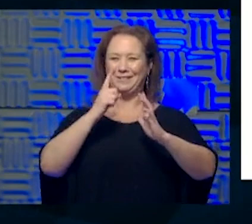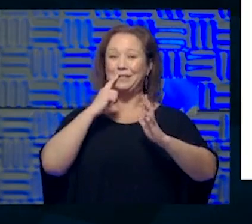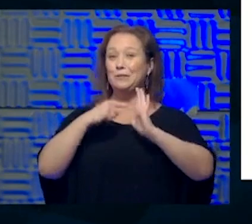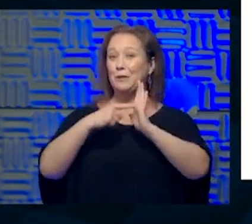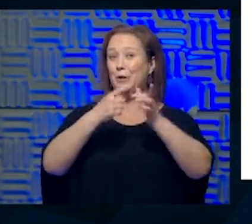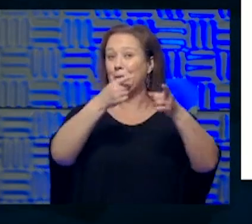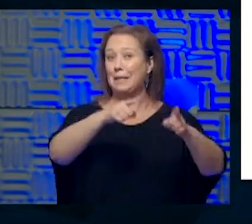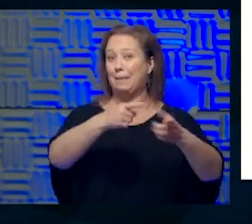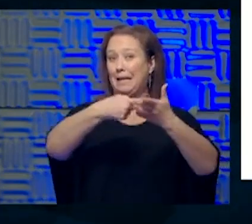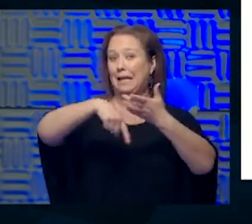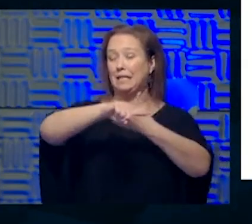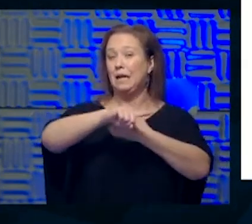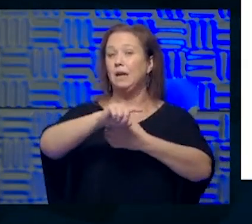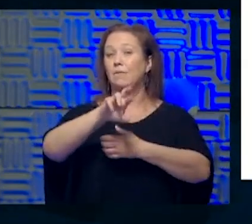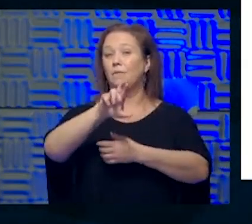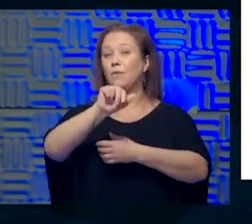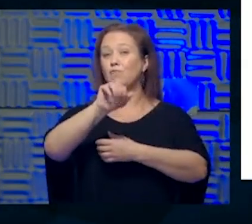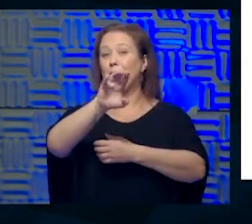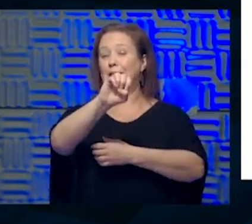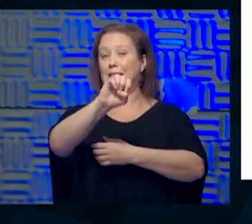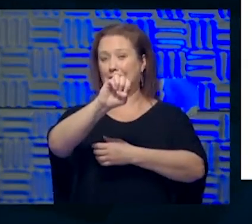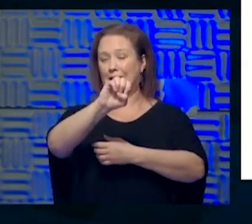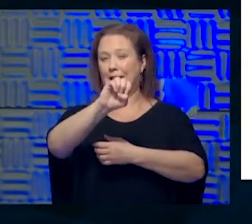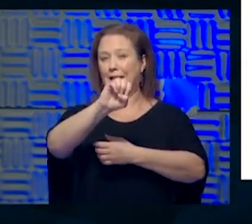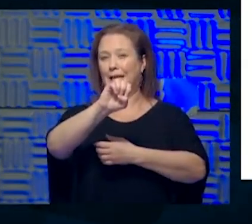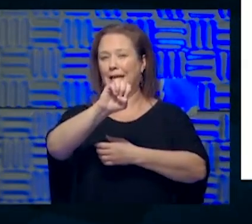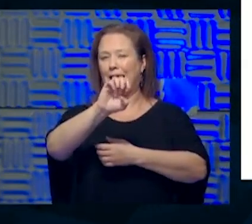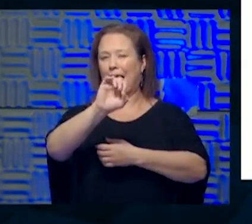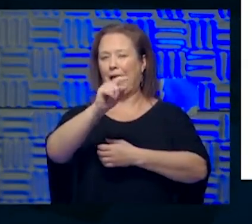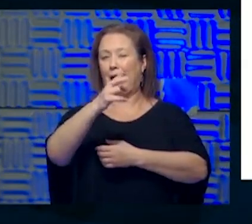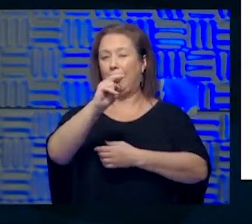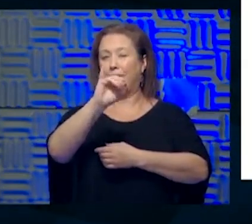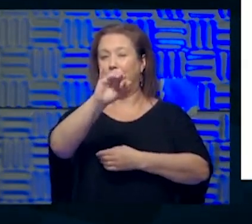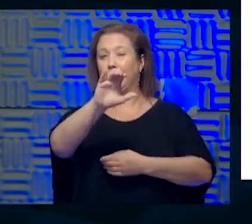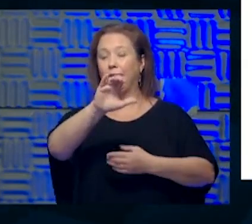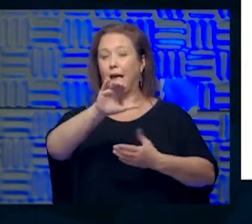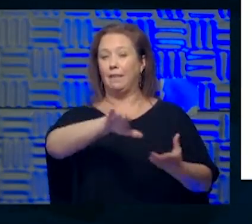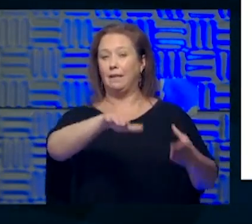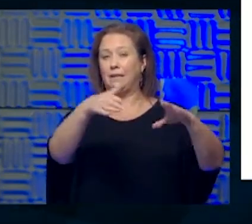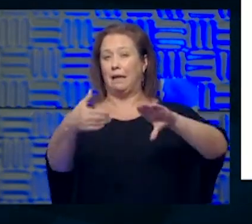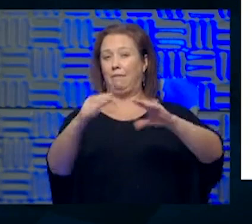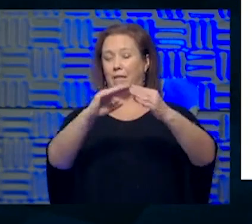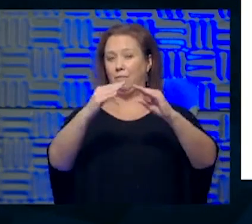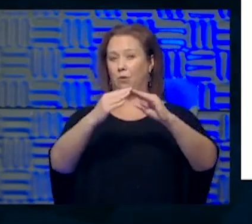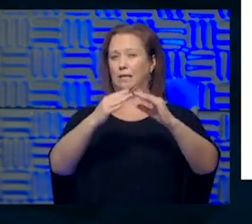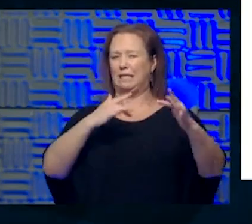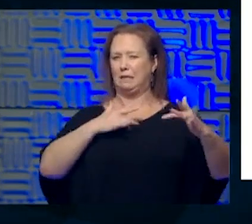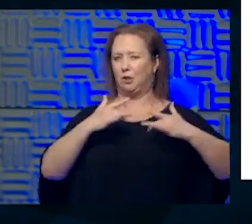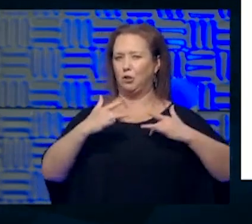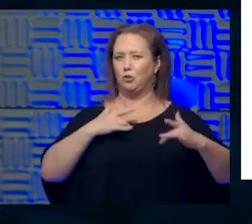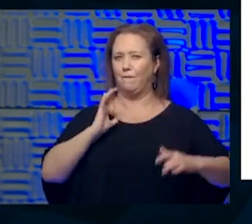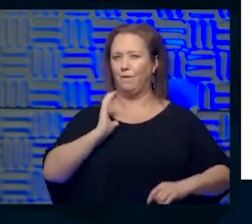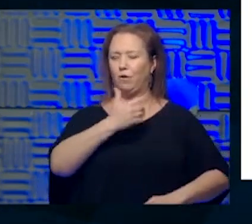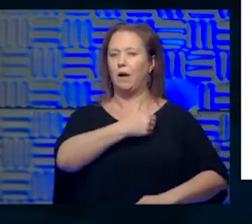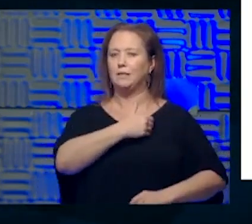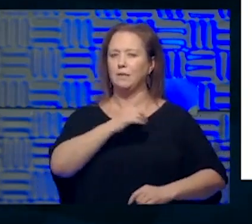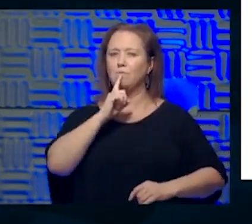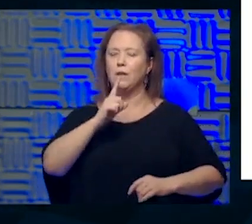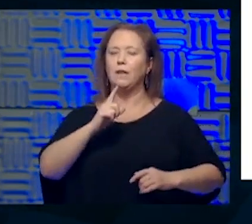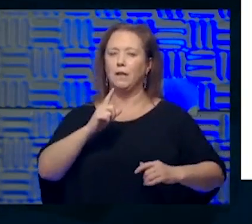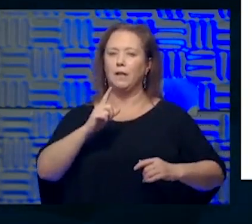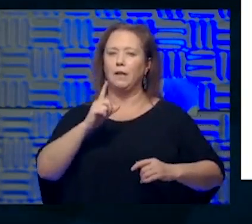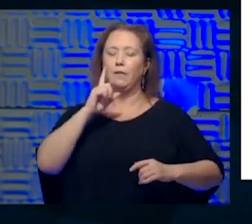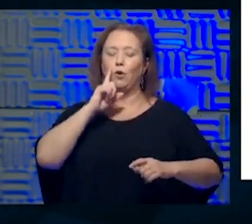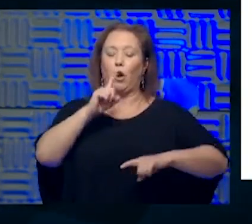at racial ethnic data on death rates. That's a big concern for us. It's going to be a concern for everybody around the country that takes care